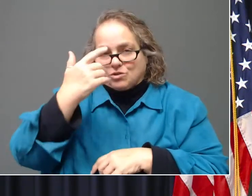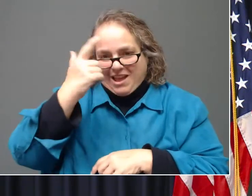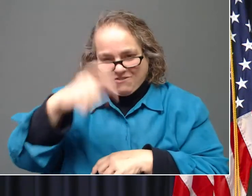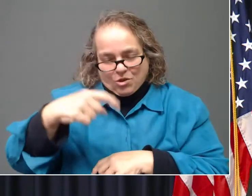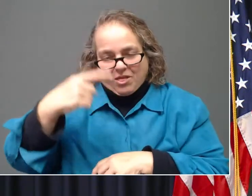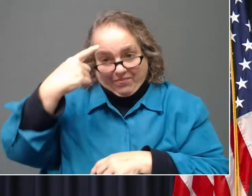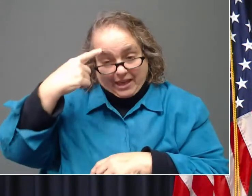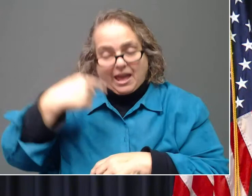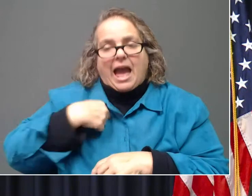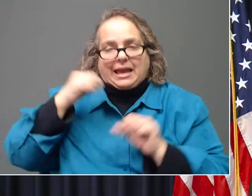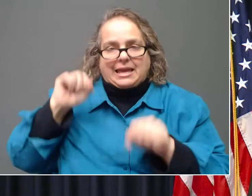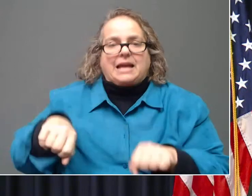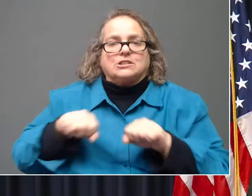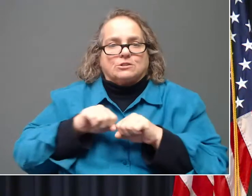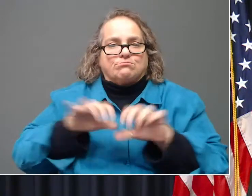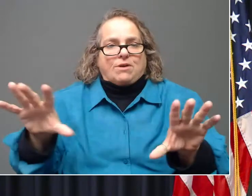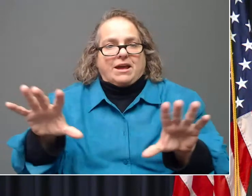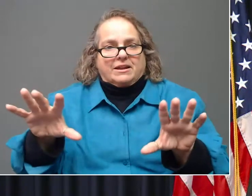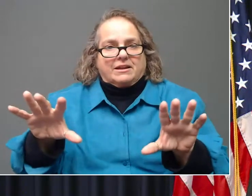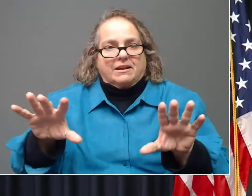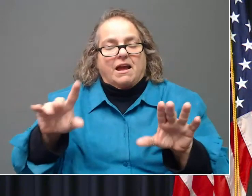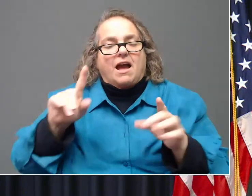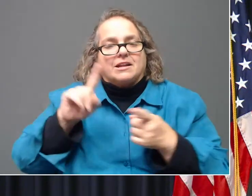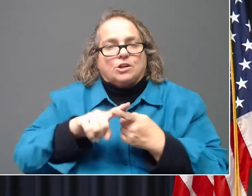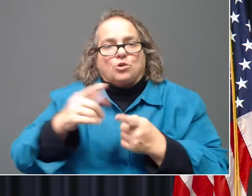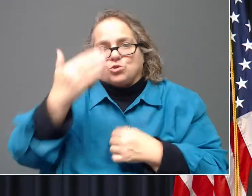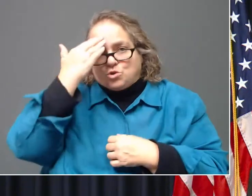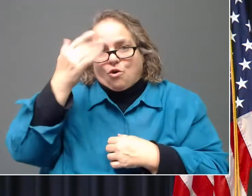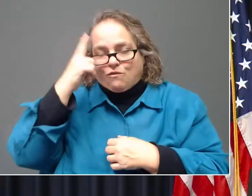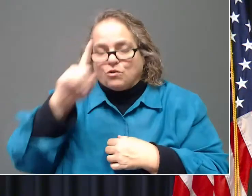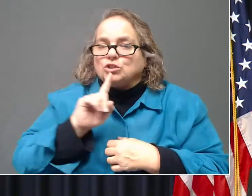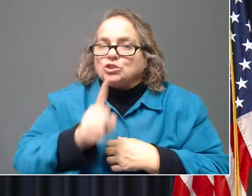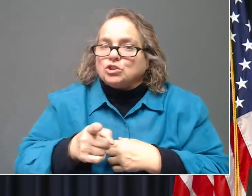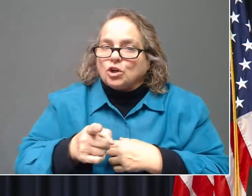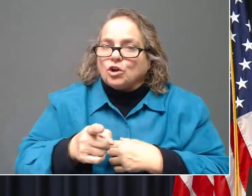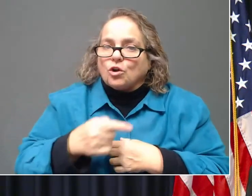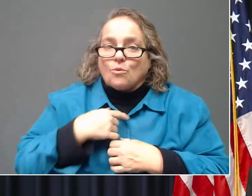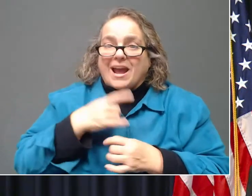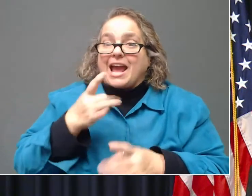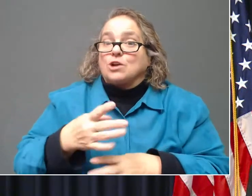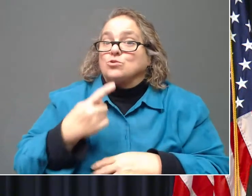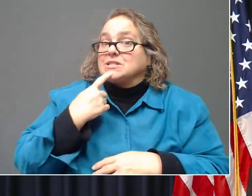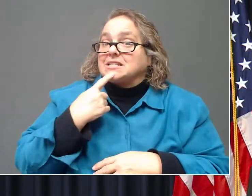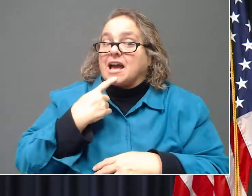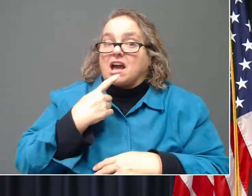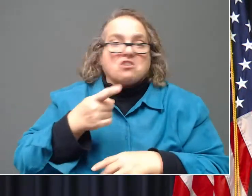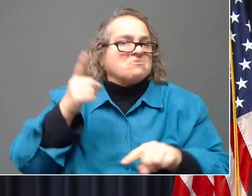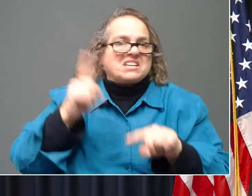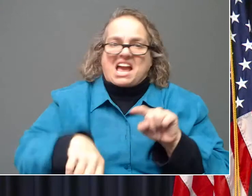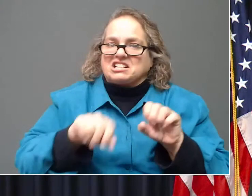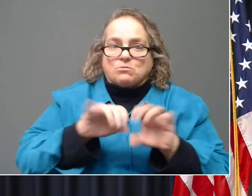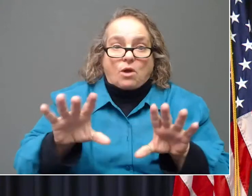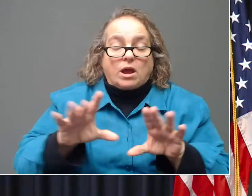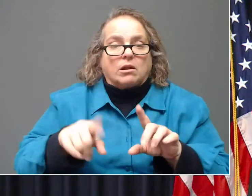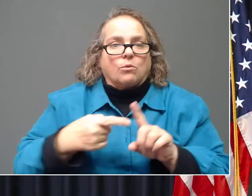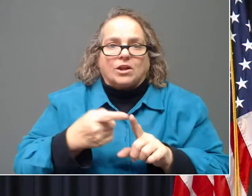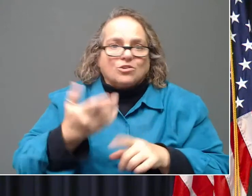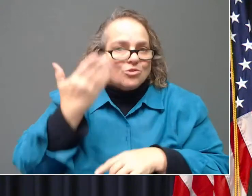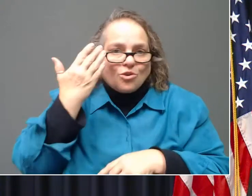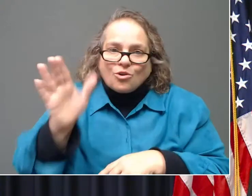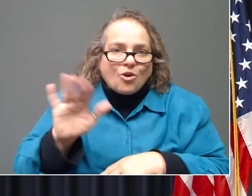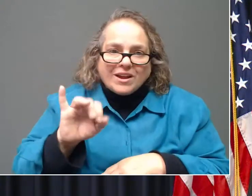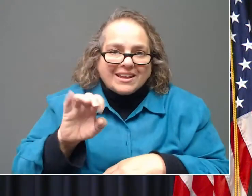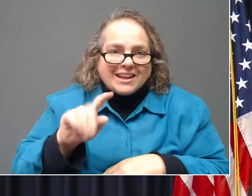to assume something with zero data and ultimately be spreading this. I think certainly wearing a mask is